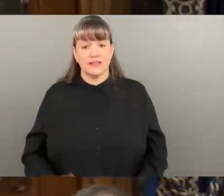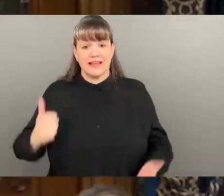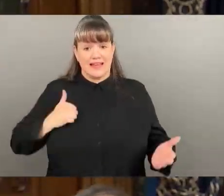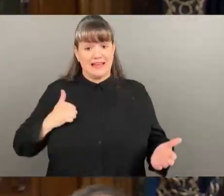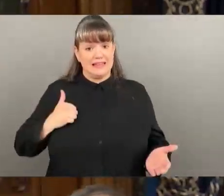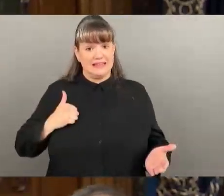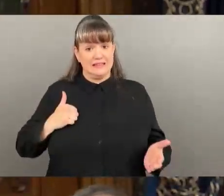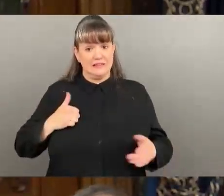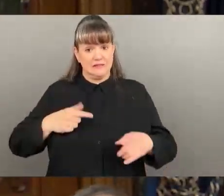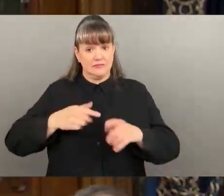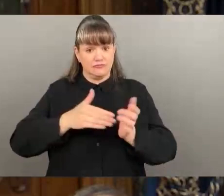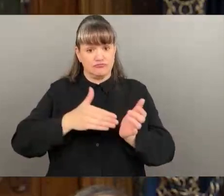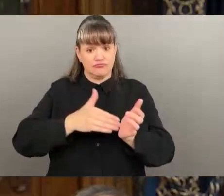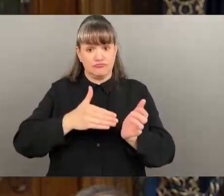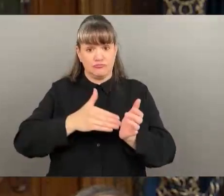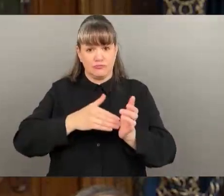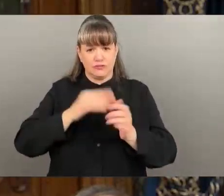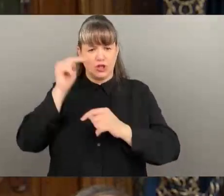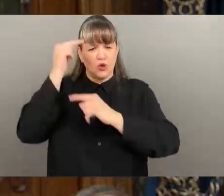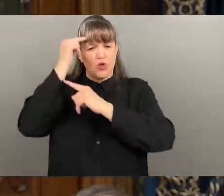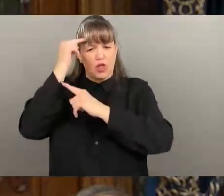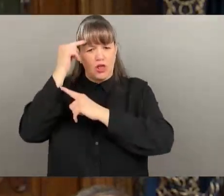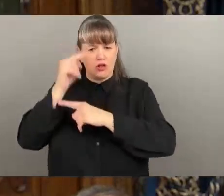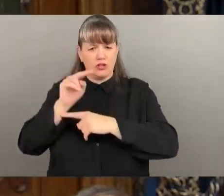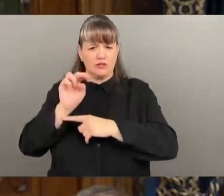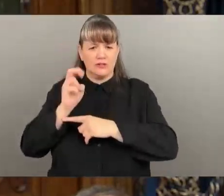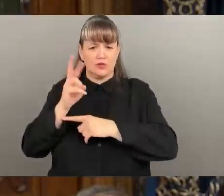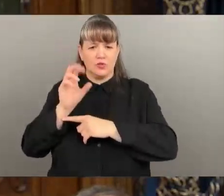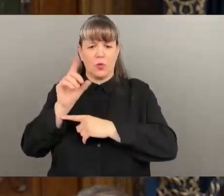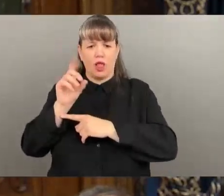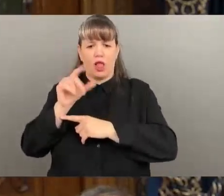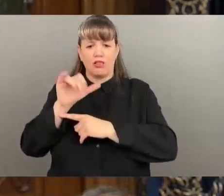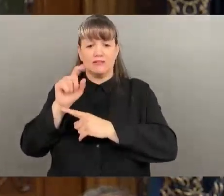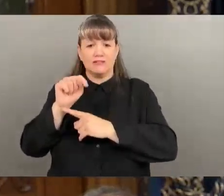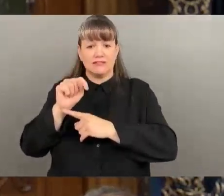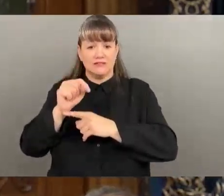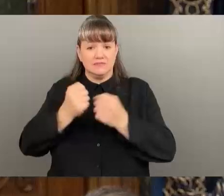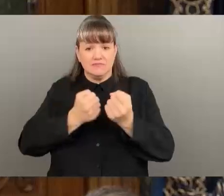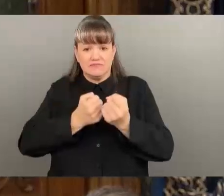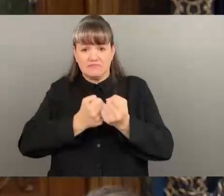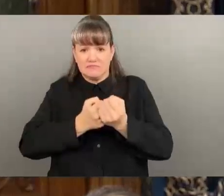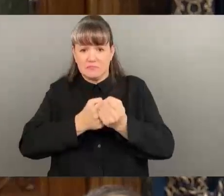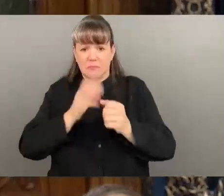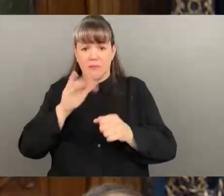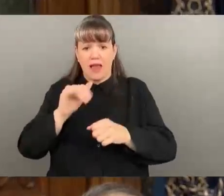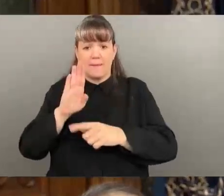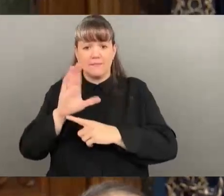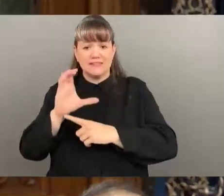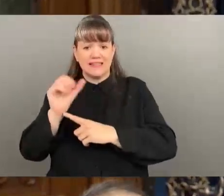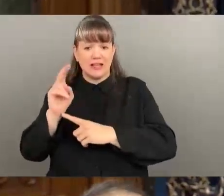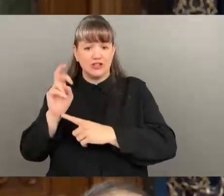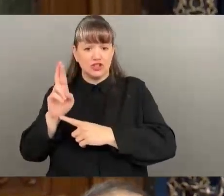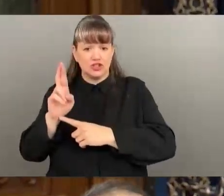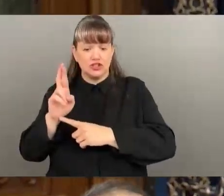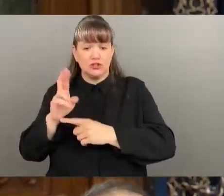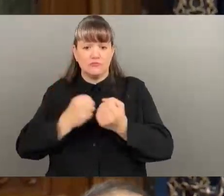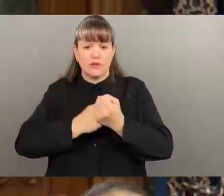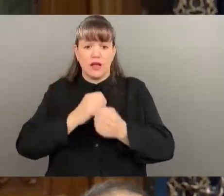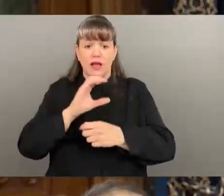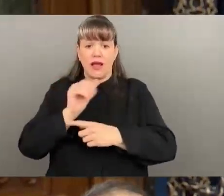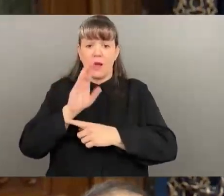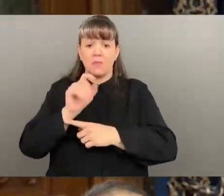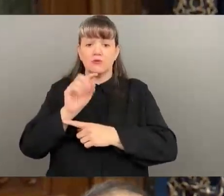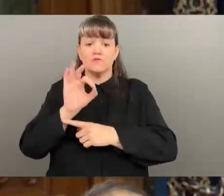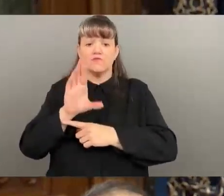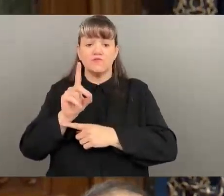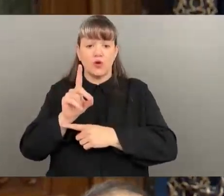Cancer, endorsed by Abbotsford Regional Hospital, endorsed by Fraser Health, has been blocked from completing